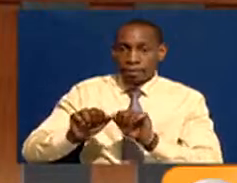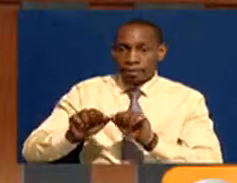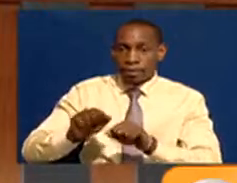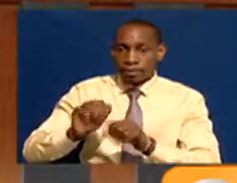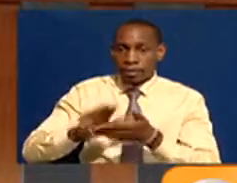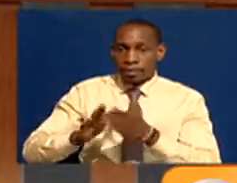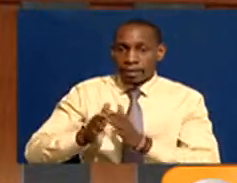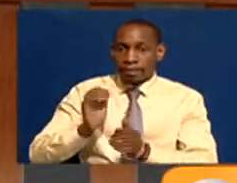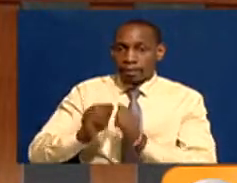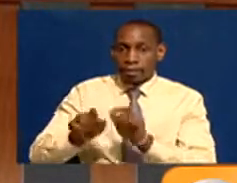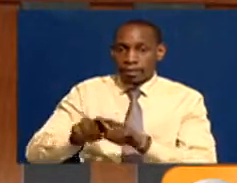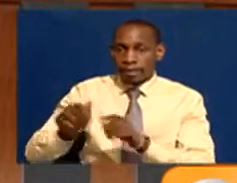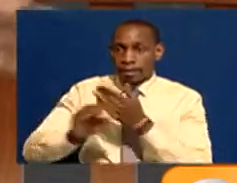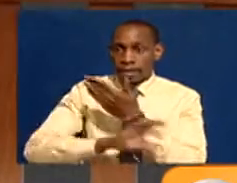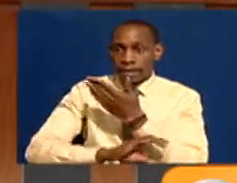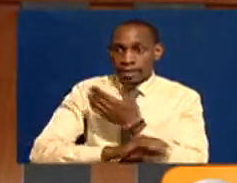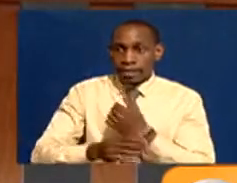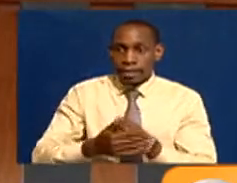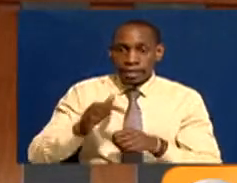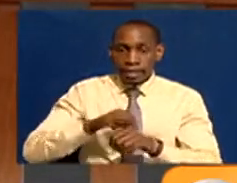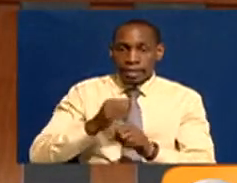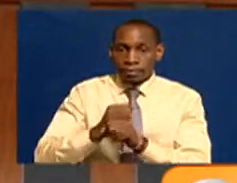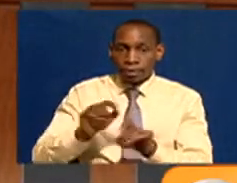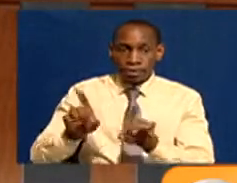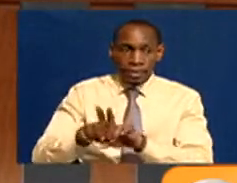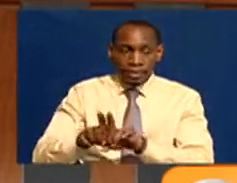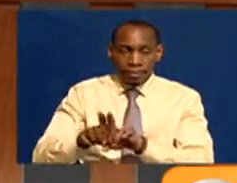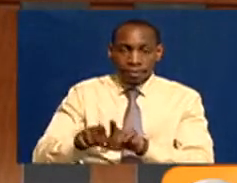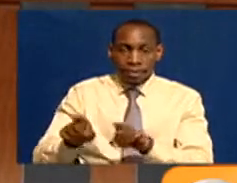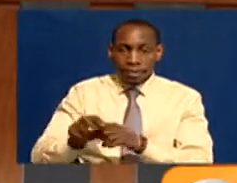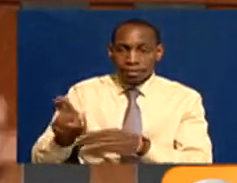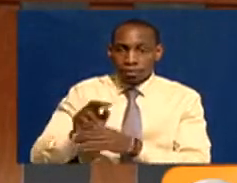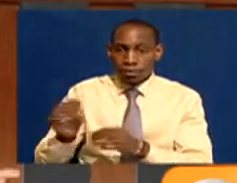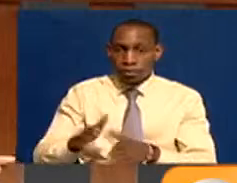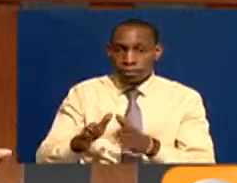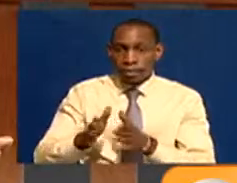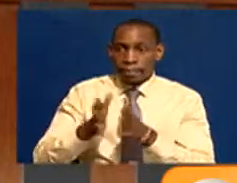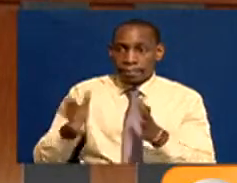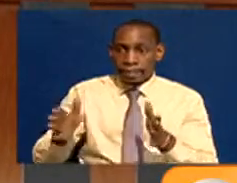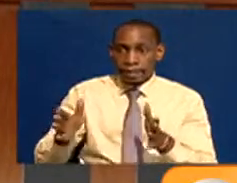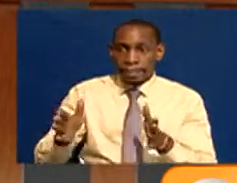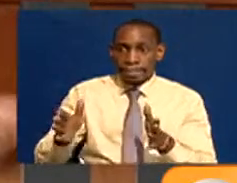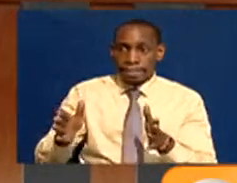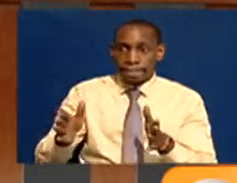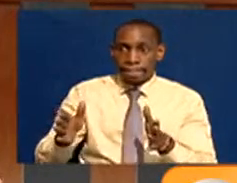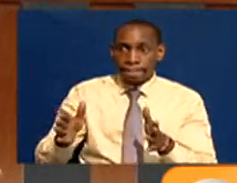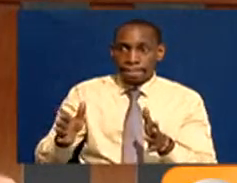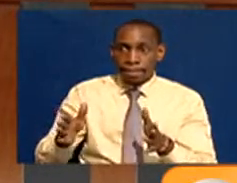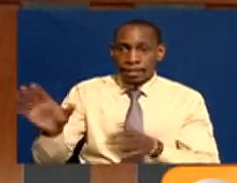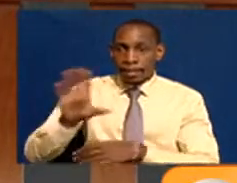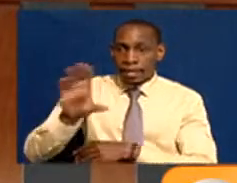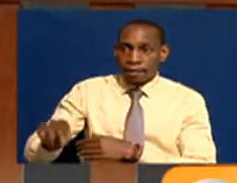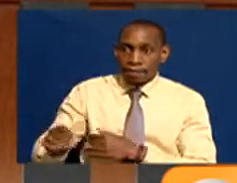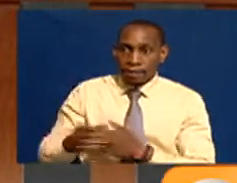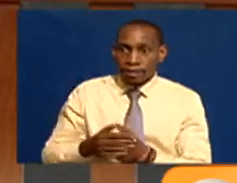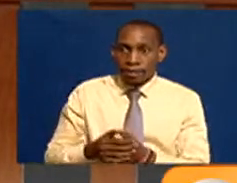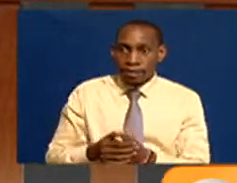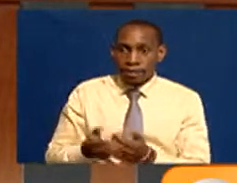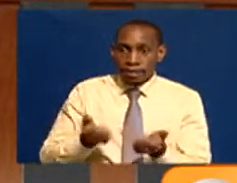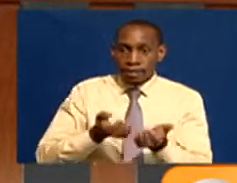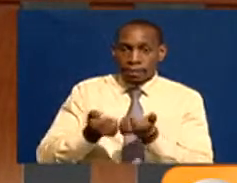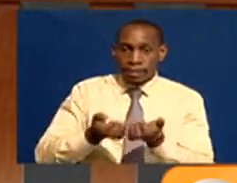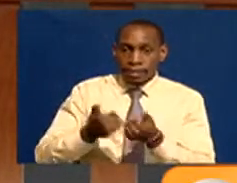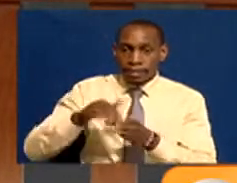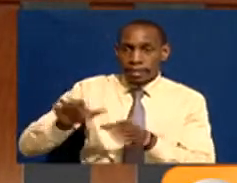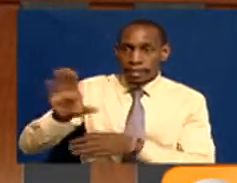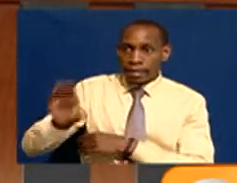as other countries. Yeah. Because once we do this, then we take advantage of the huge opportunity we have within Africa. Trade within Africa.